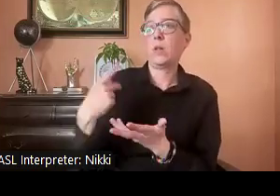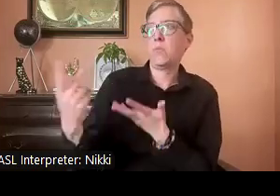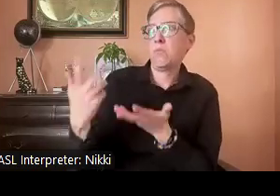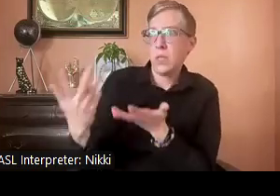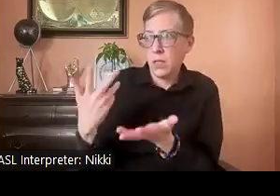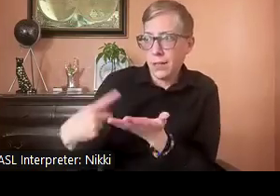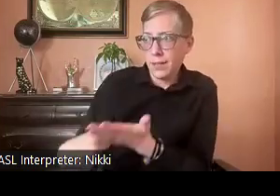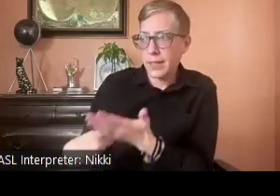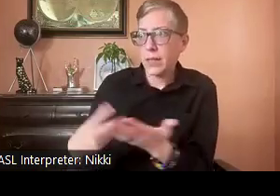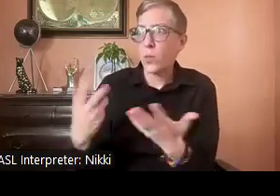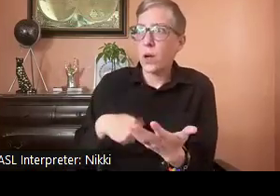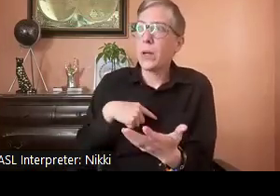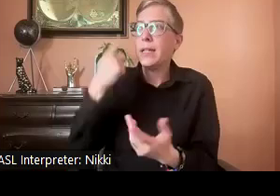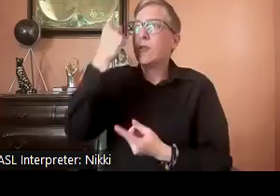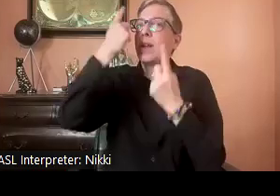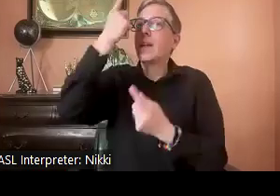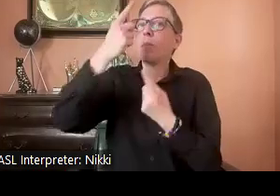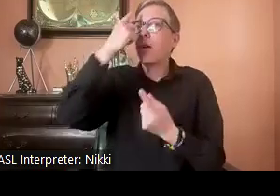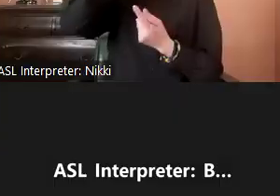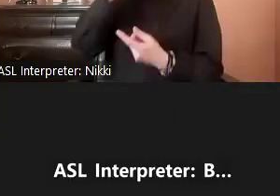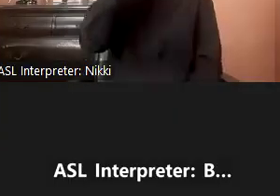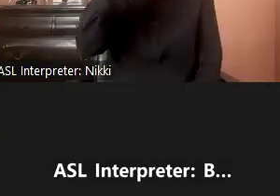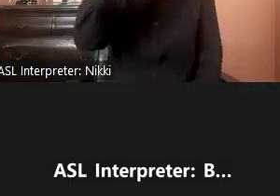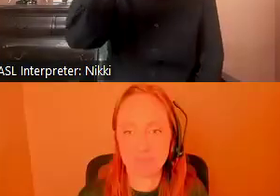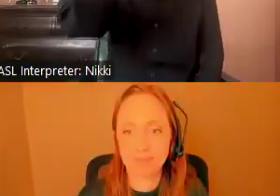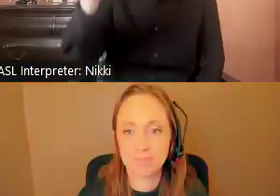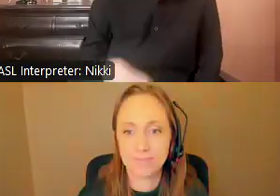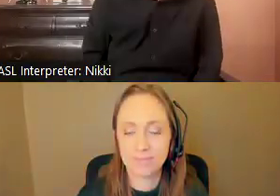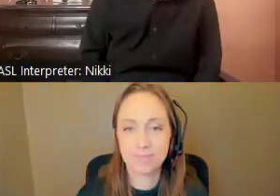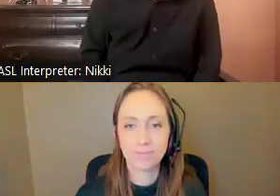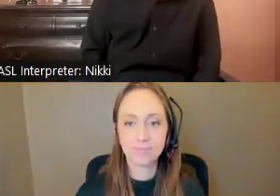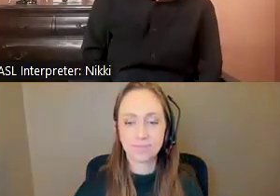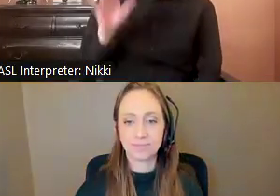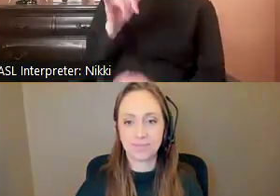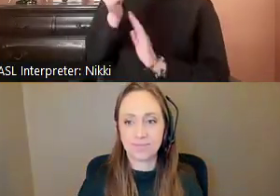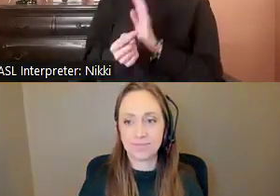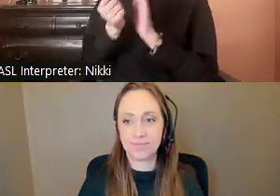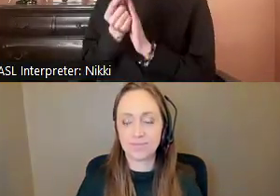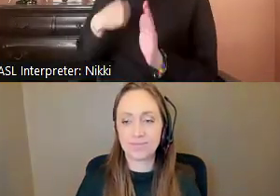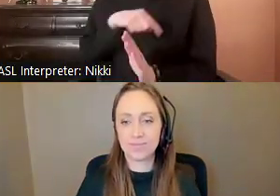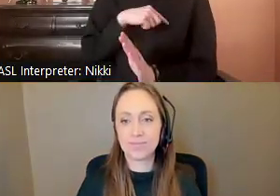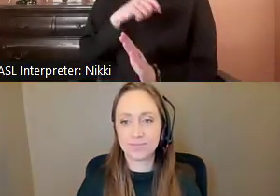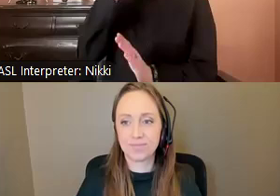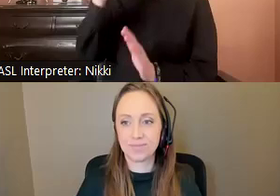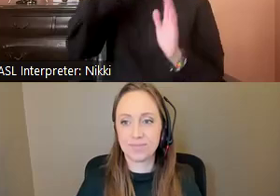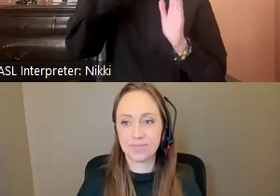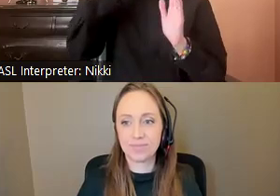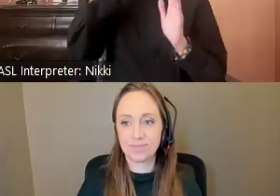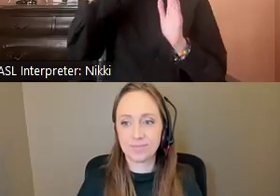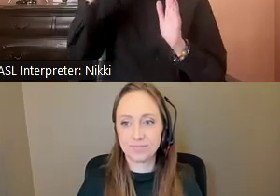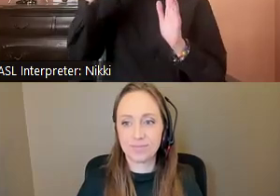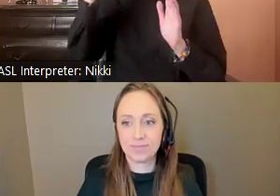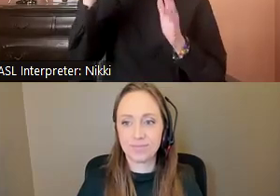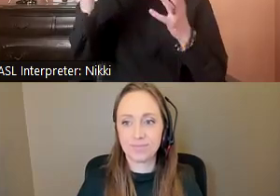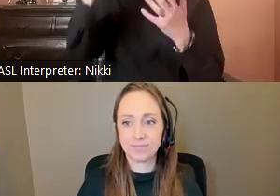march to the future? What we did not anticipate at that time is the current political climate and the threats to